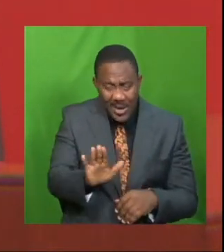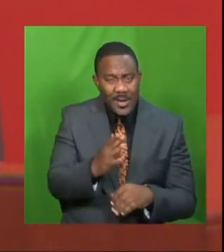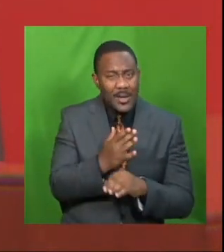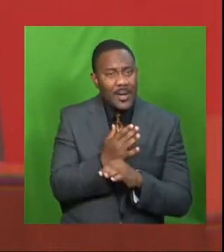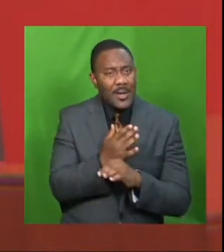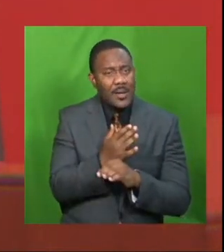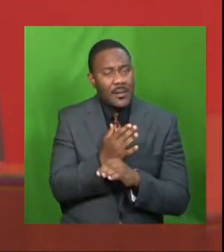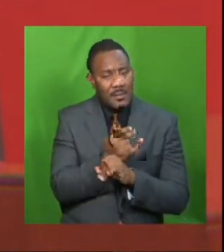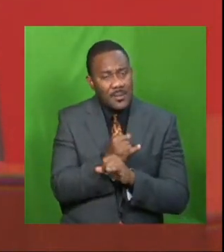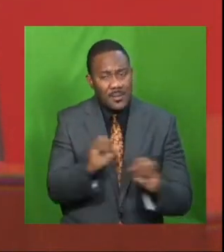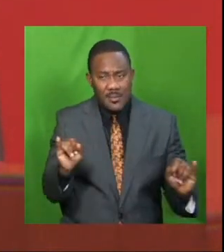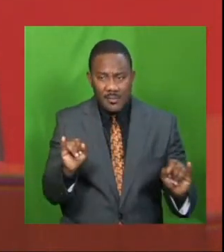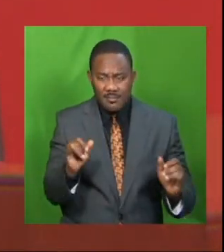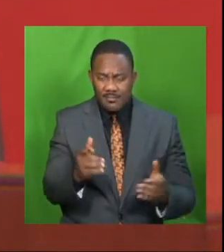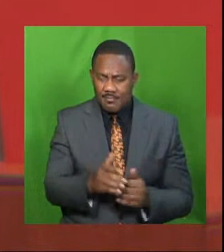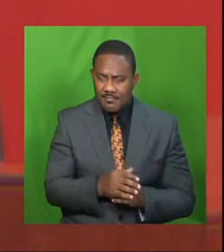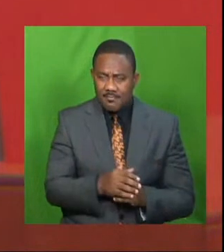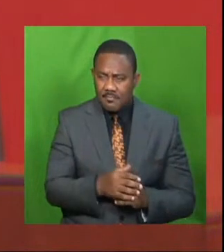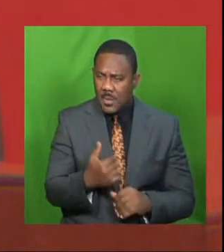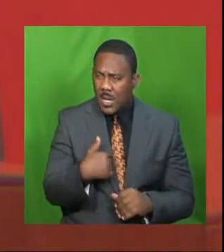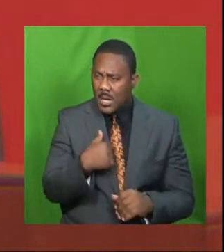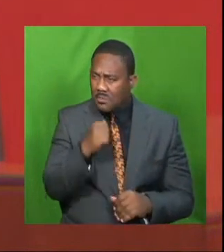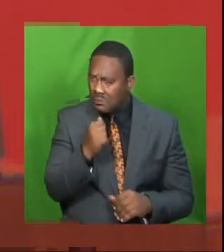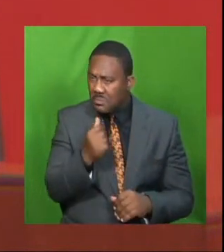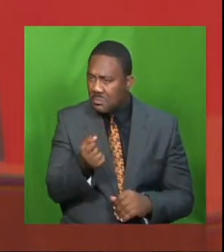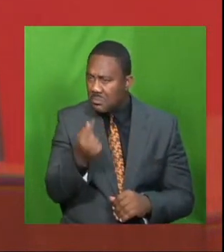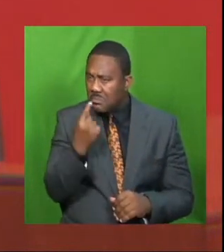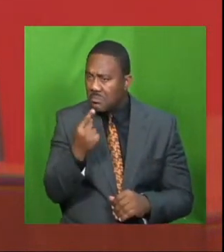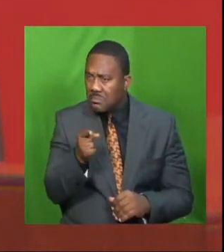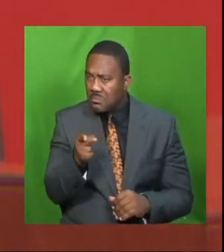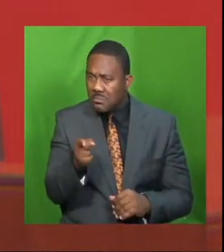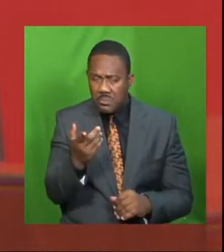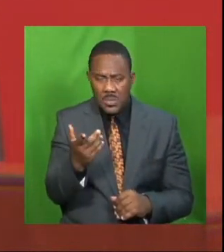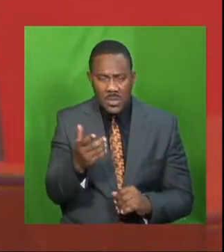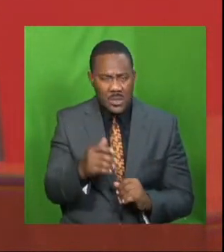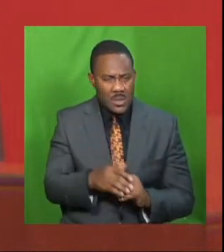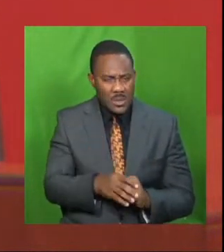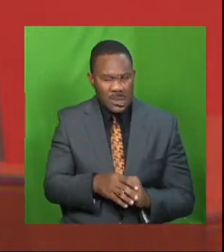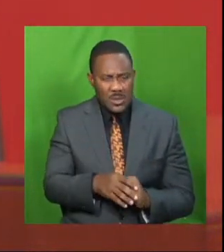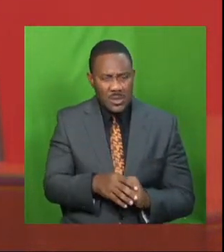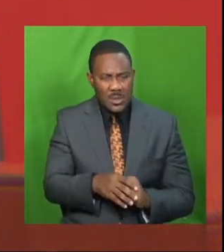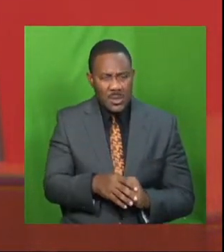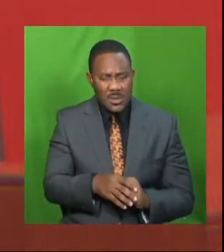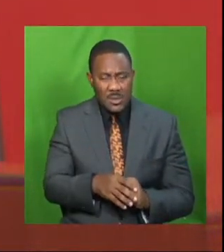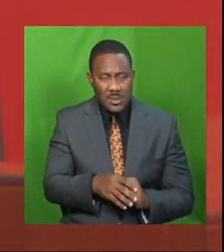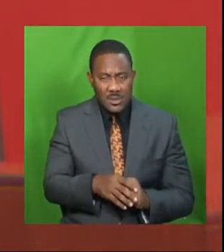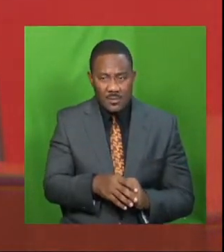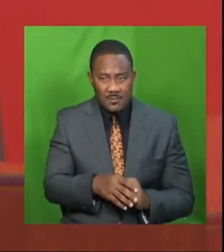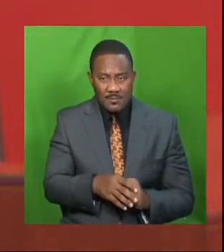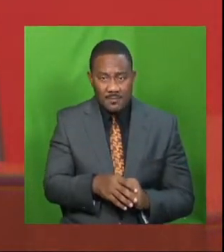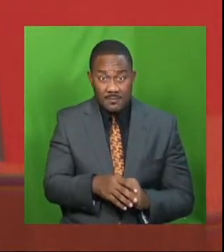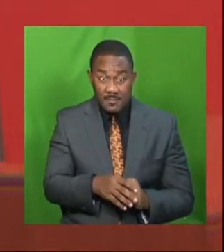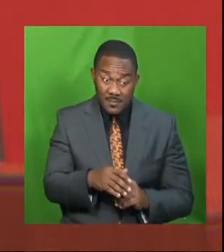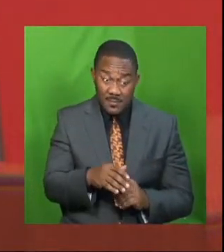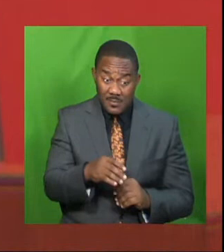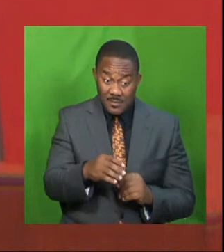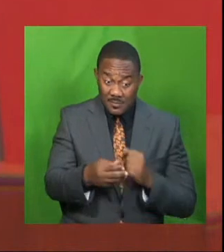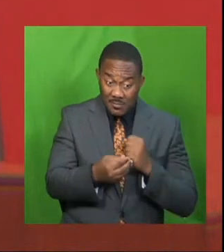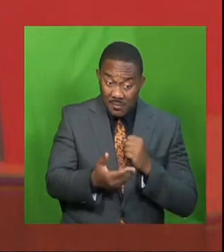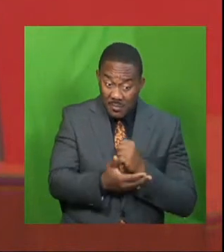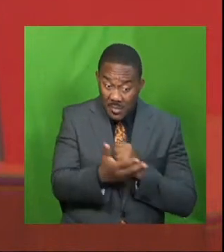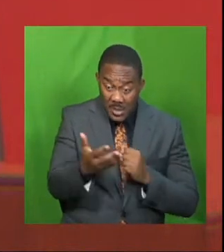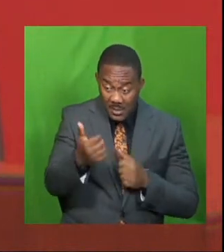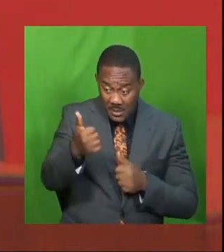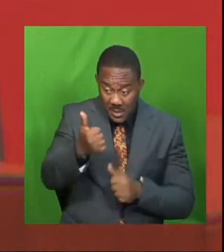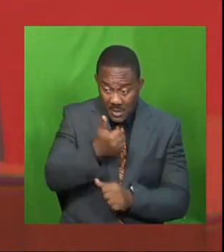I do not get the understanding that the media is under the Ministry of Information. Neither do I want to accept